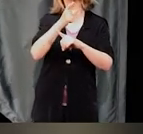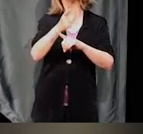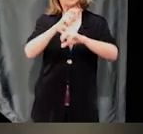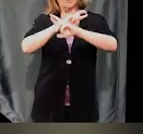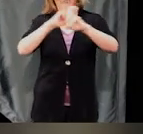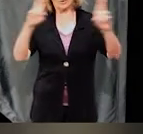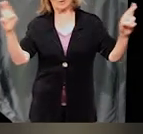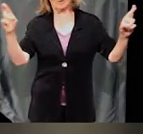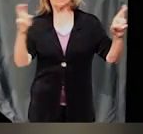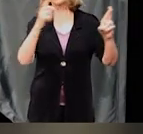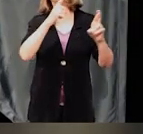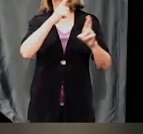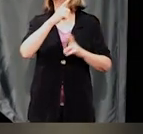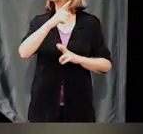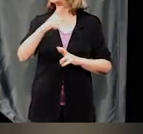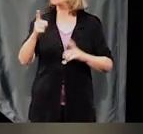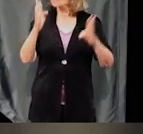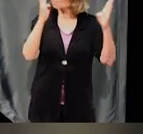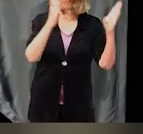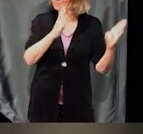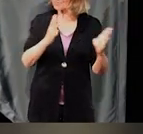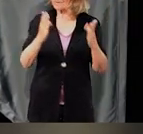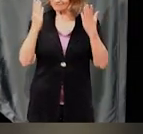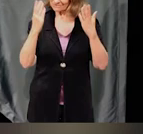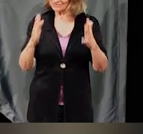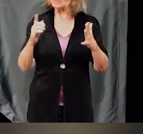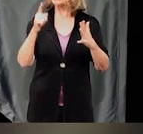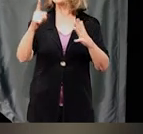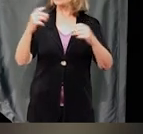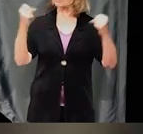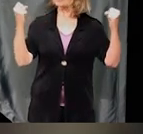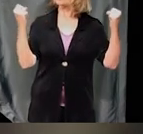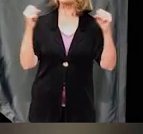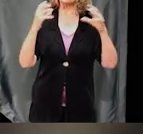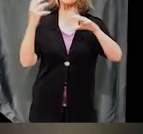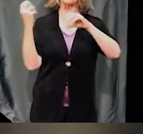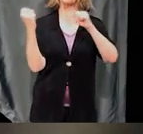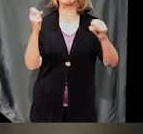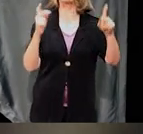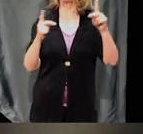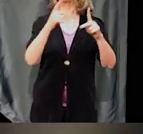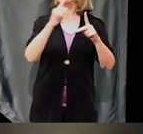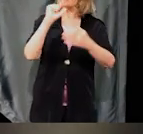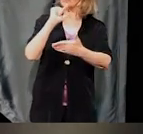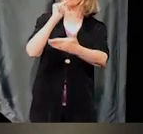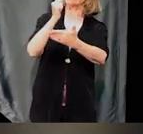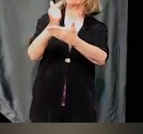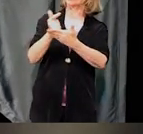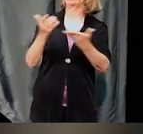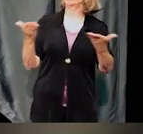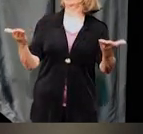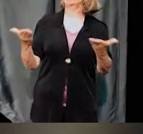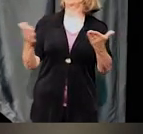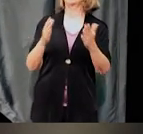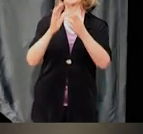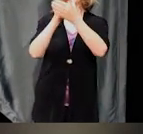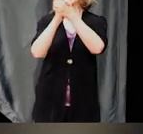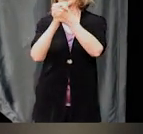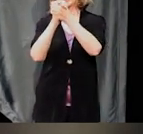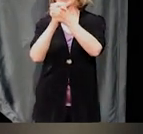are prepared, you are strong, you are a Bristol graduate. Congratulations, class of 2020.